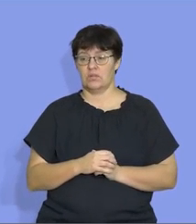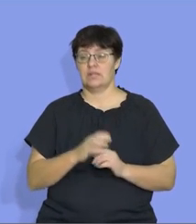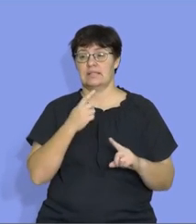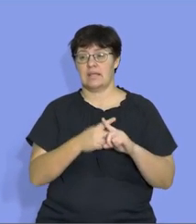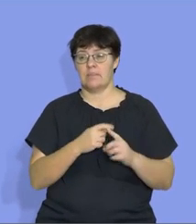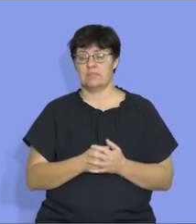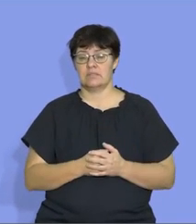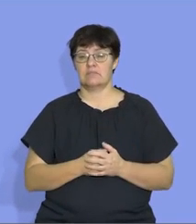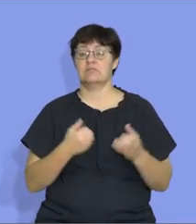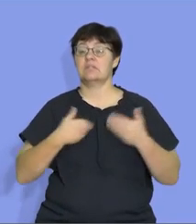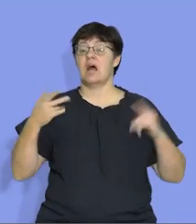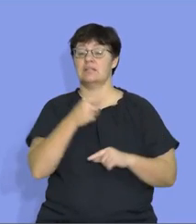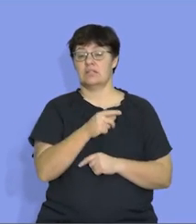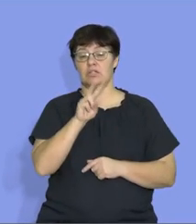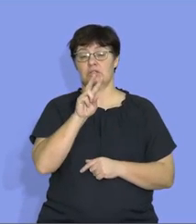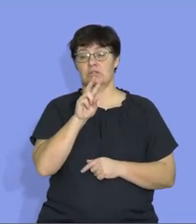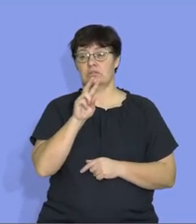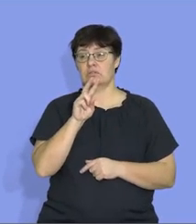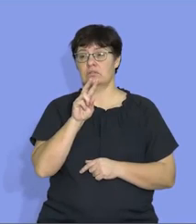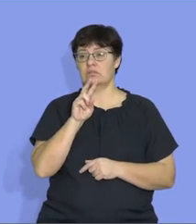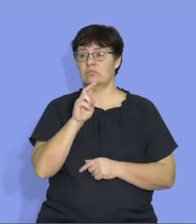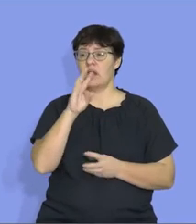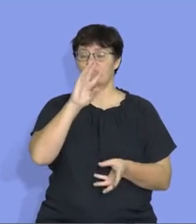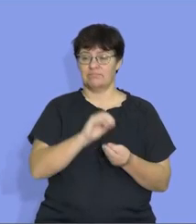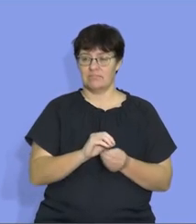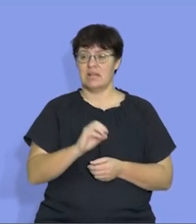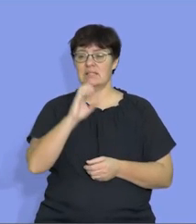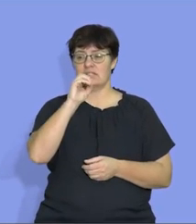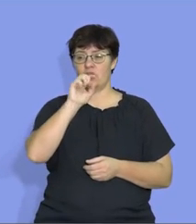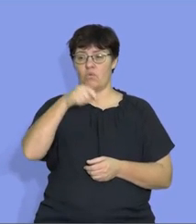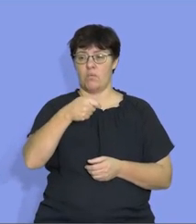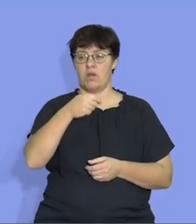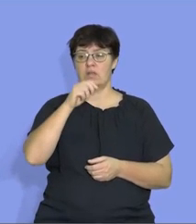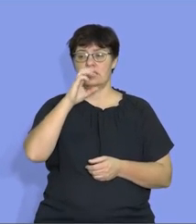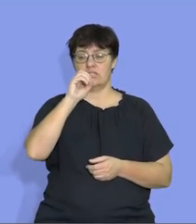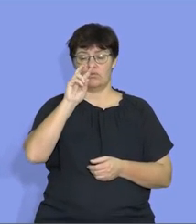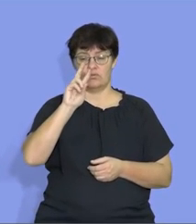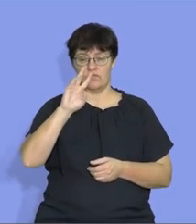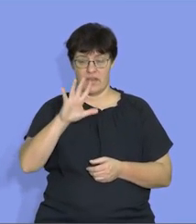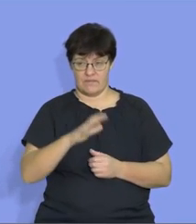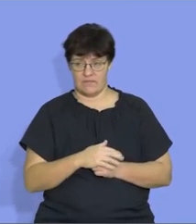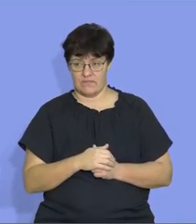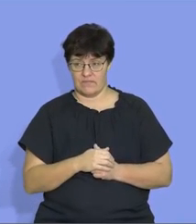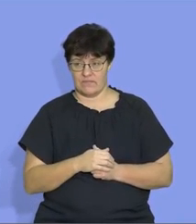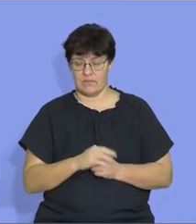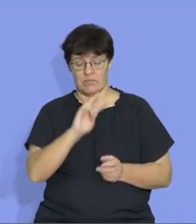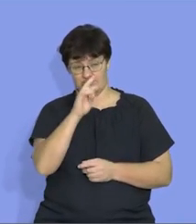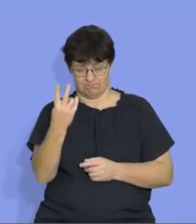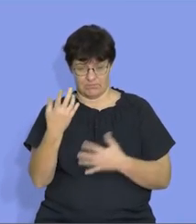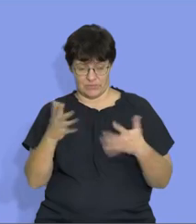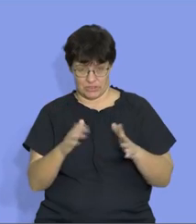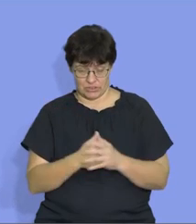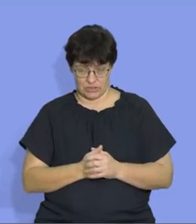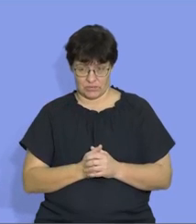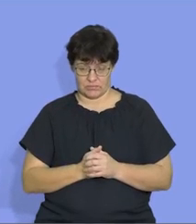the initial volume, which was diluted, which is 0.025. We've already converted 25